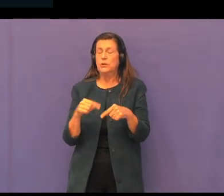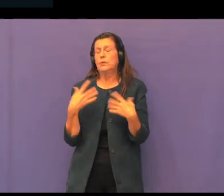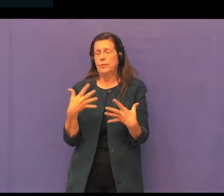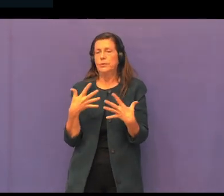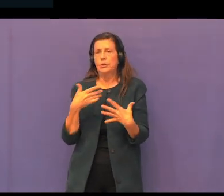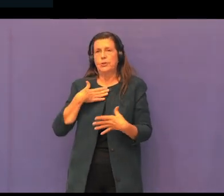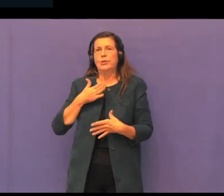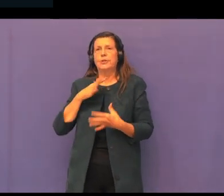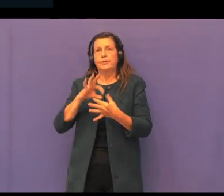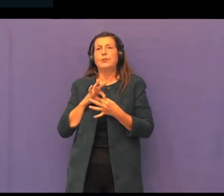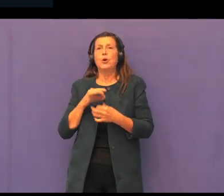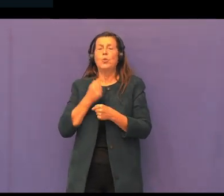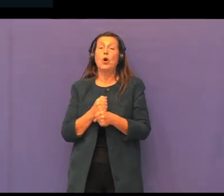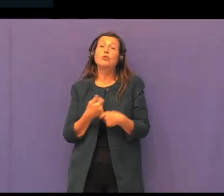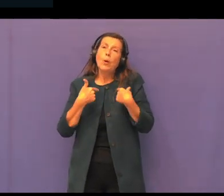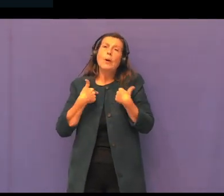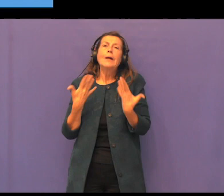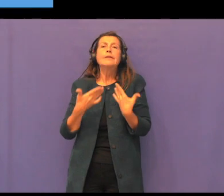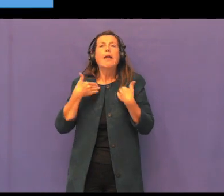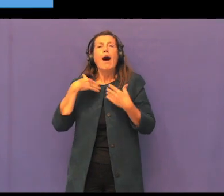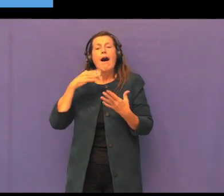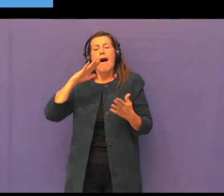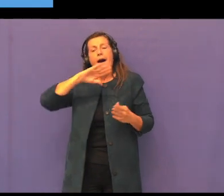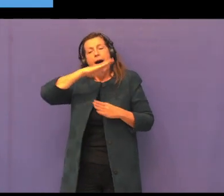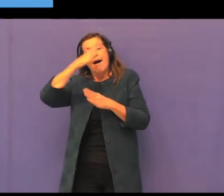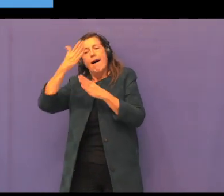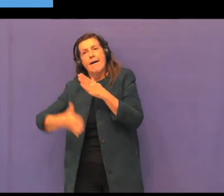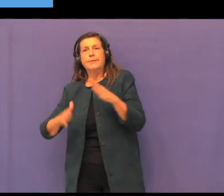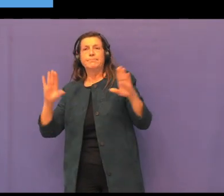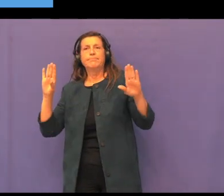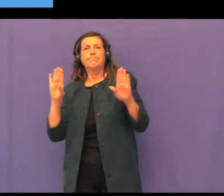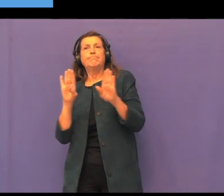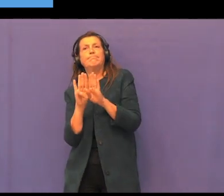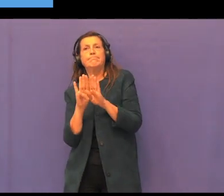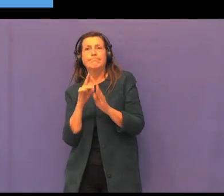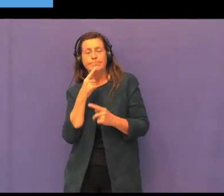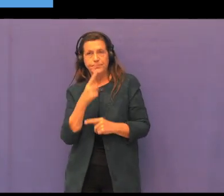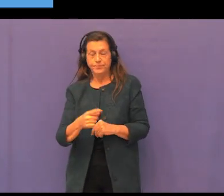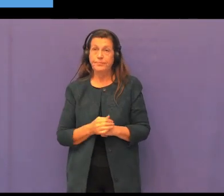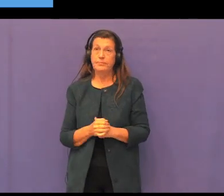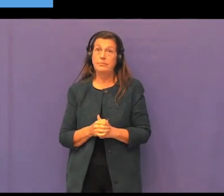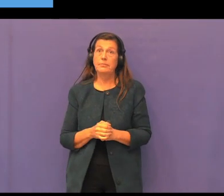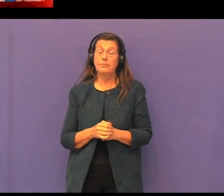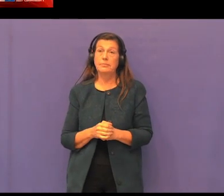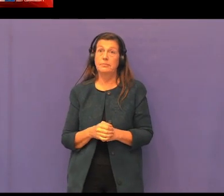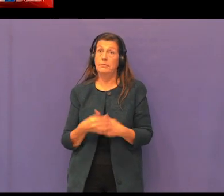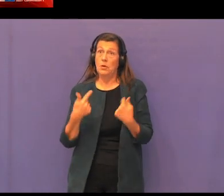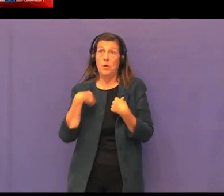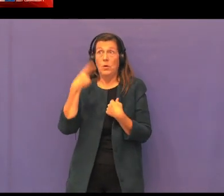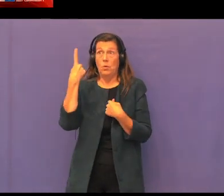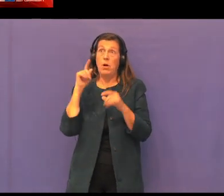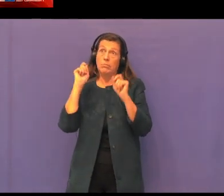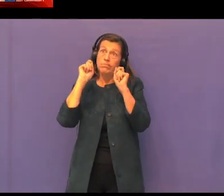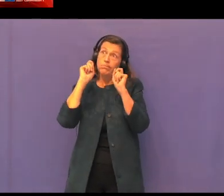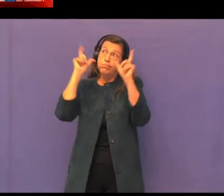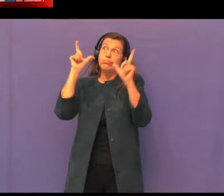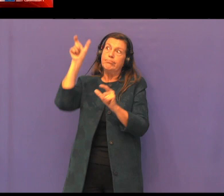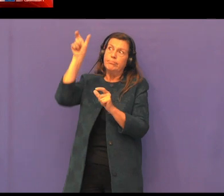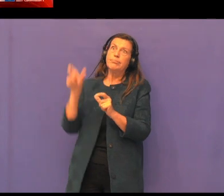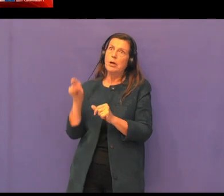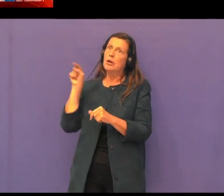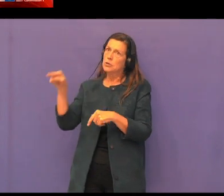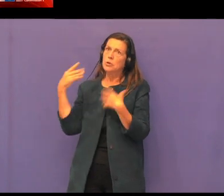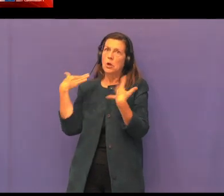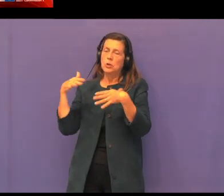the most lucid commentators on the question of climate